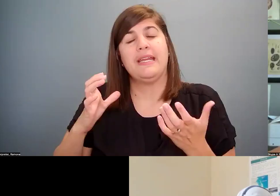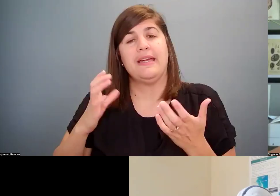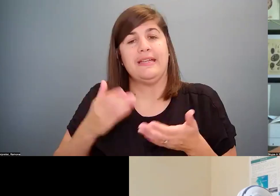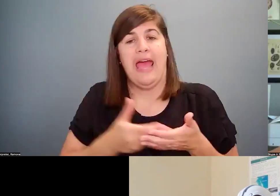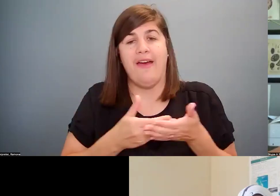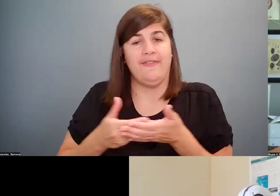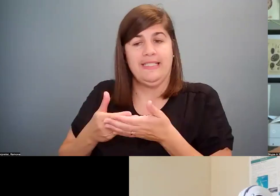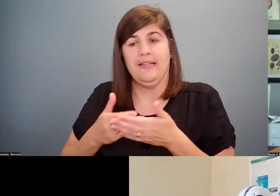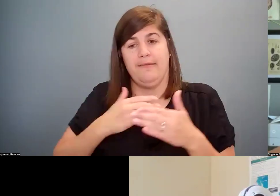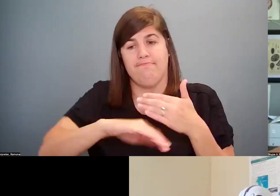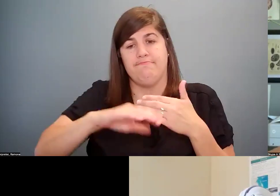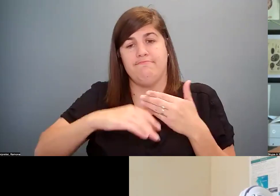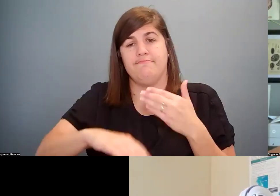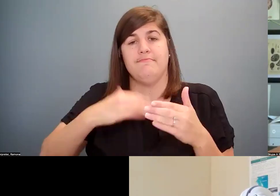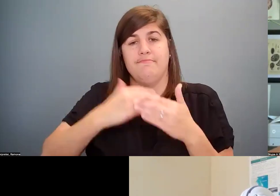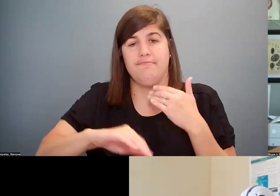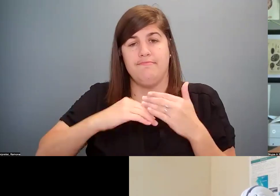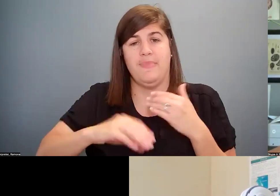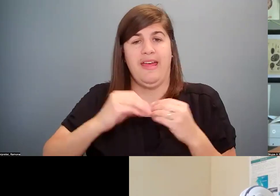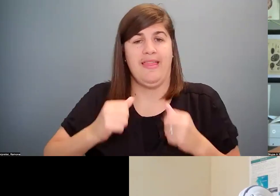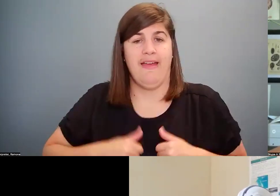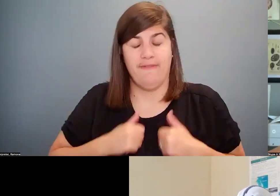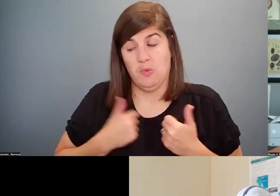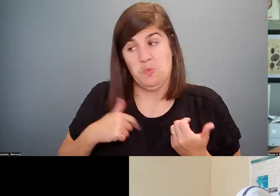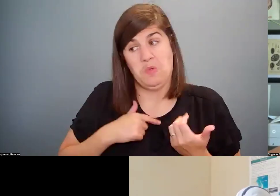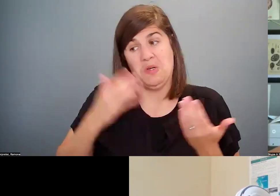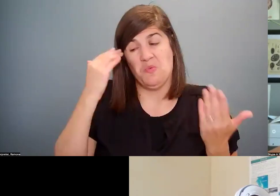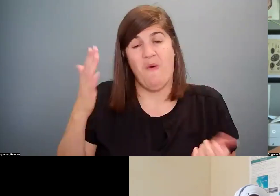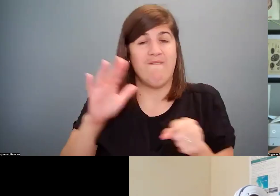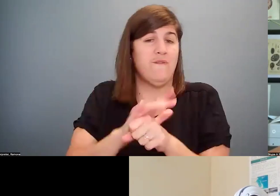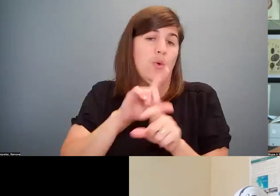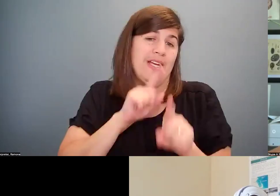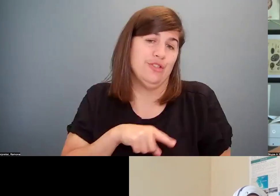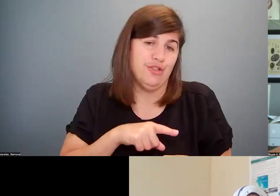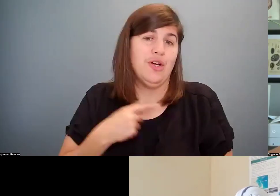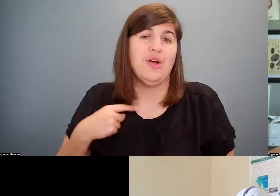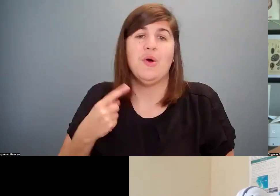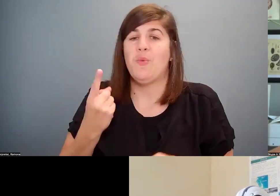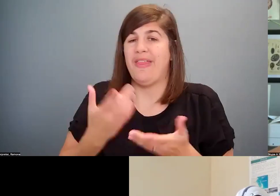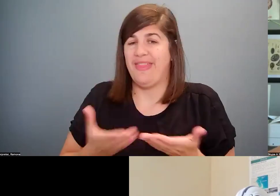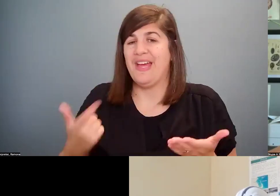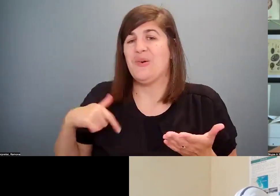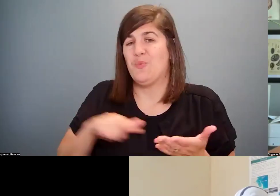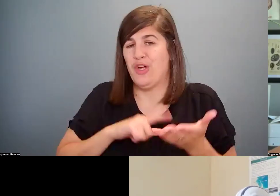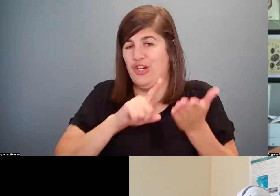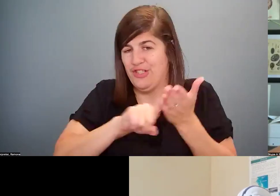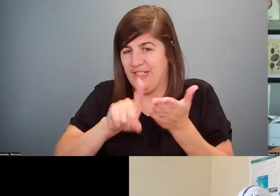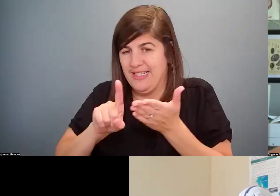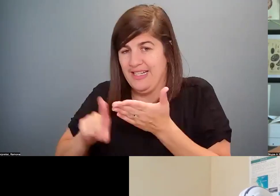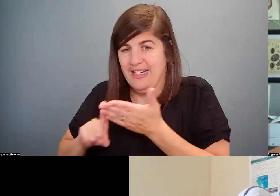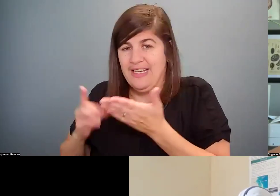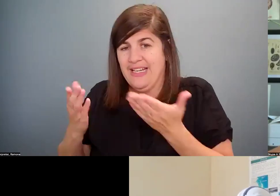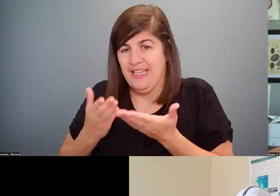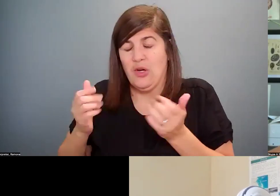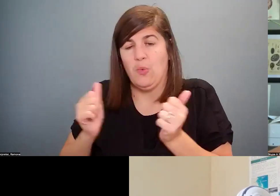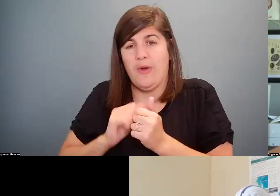lifetime? That's another great question that we actually don't know the full answer to. That's one of the things that we are exploring here in the Gulf of Maine with all